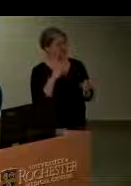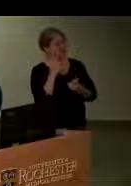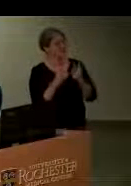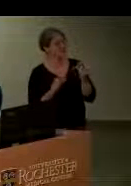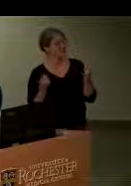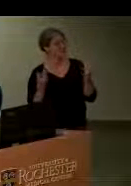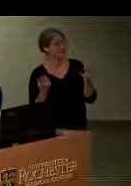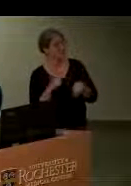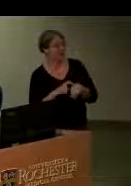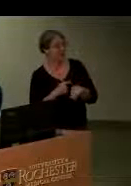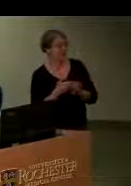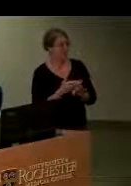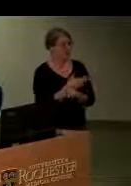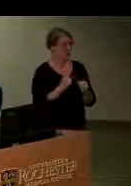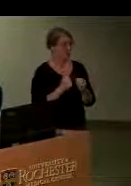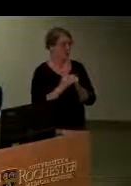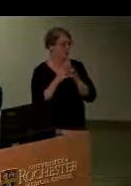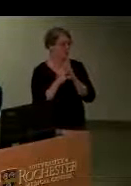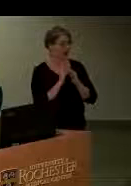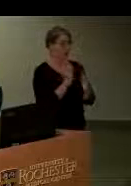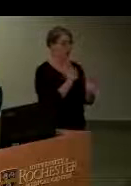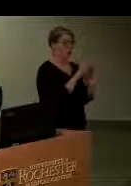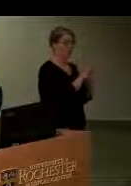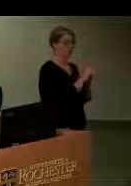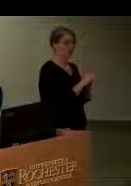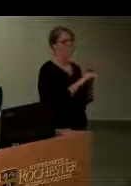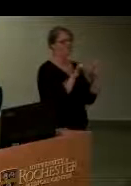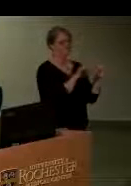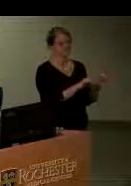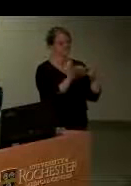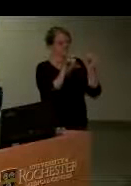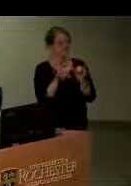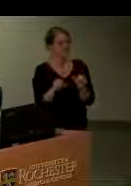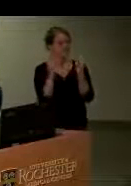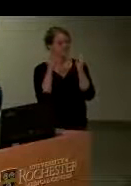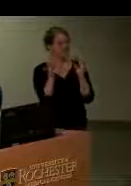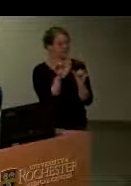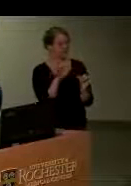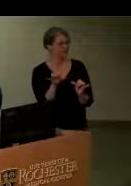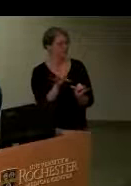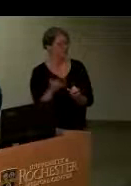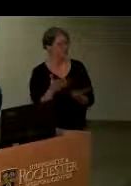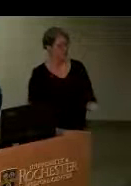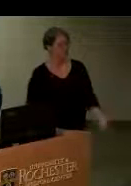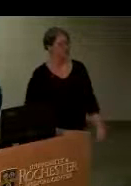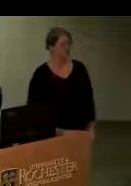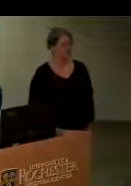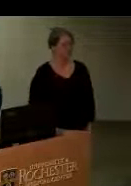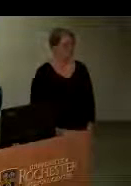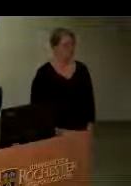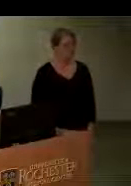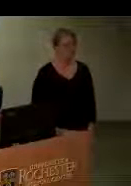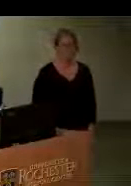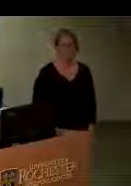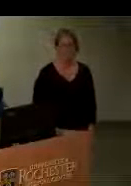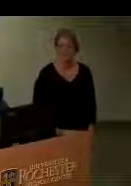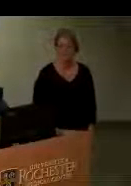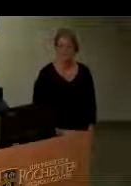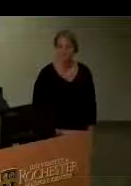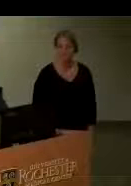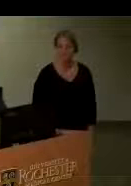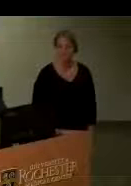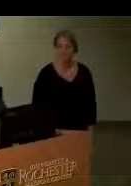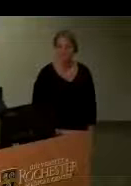times before building our curriculum, does very much many of these similar things. So this is what the